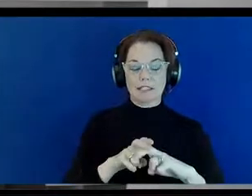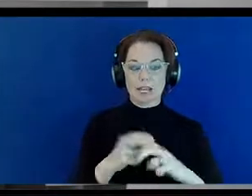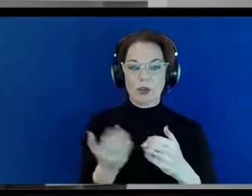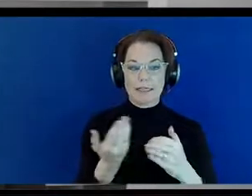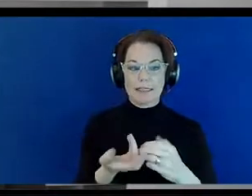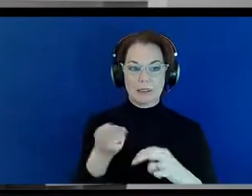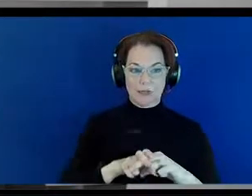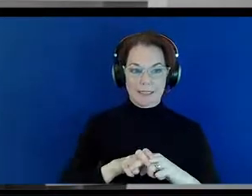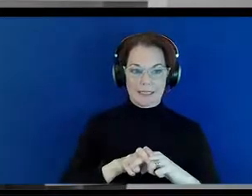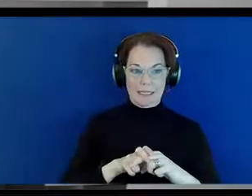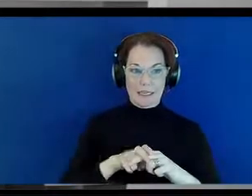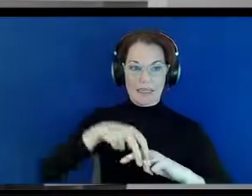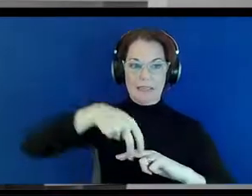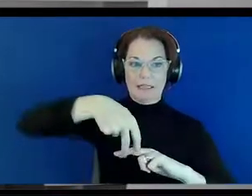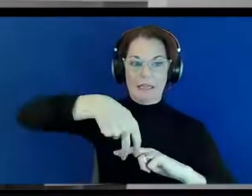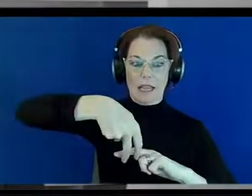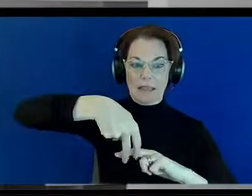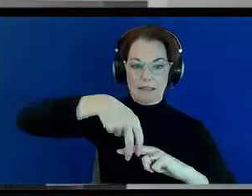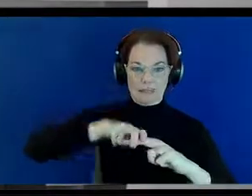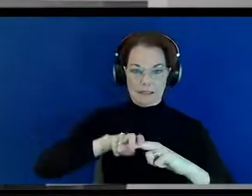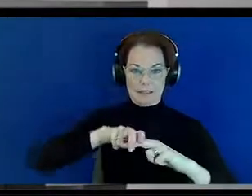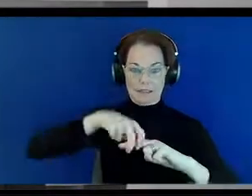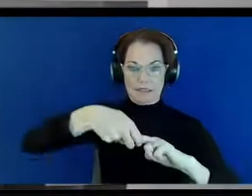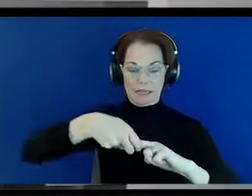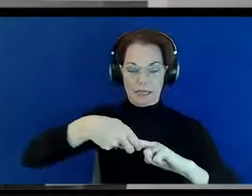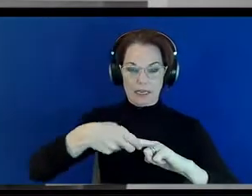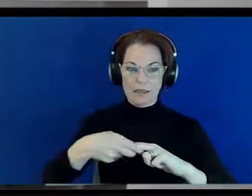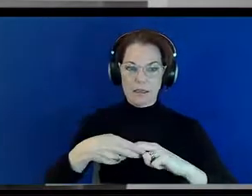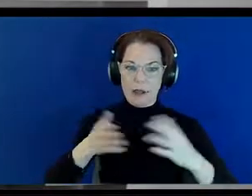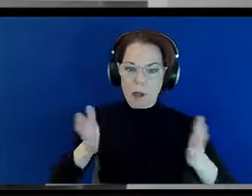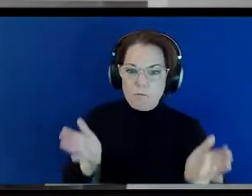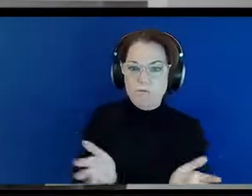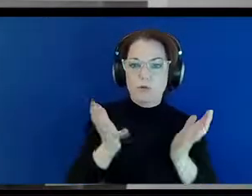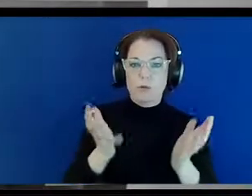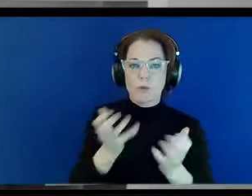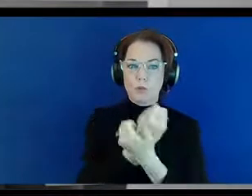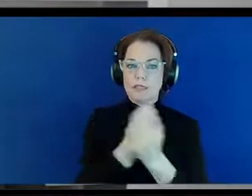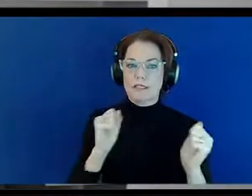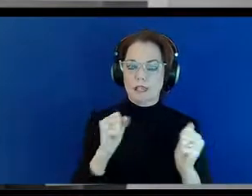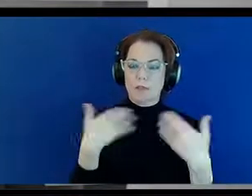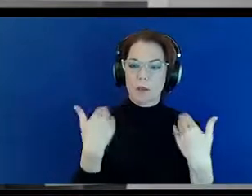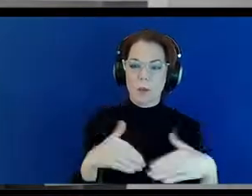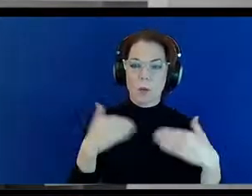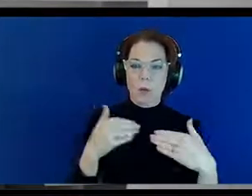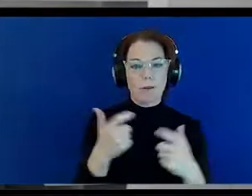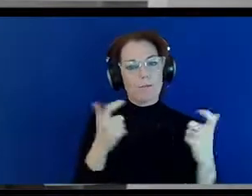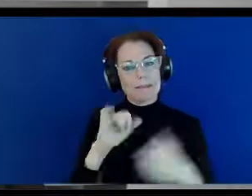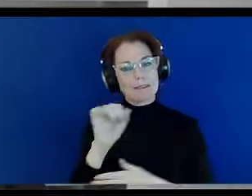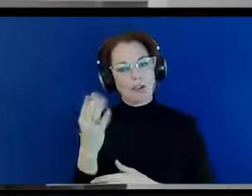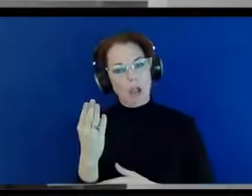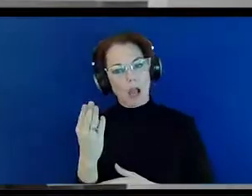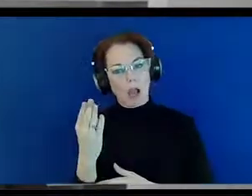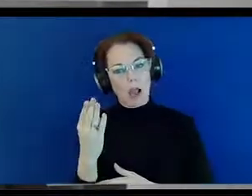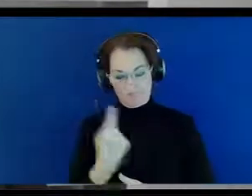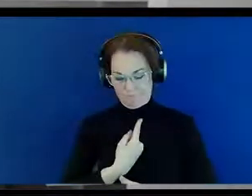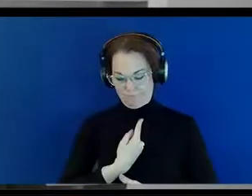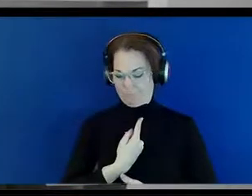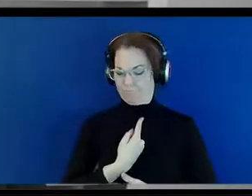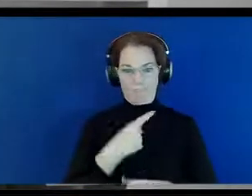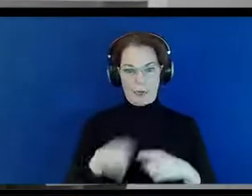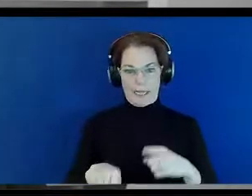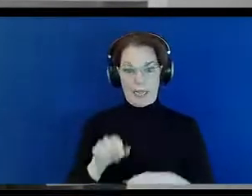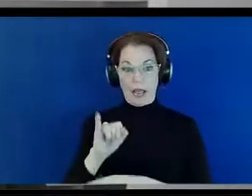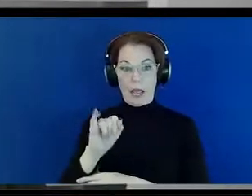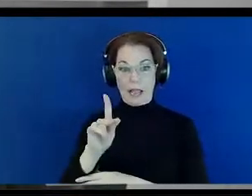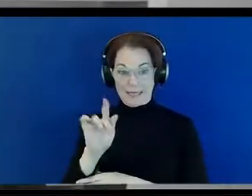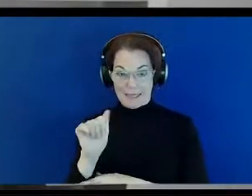stand. Promoting safety is a big job, and none of us can do it alone. IKEA has a long history of collaborating with others